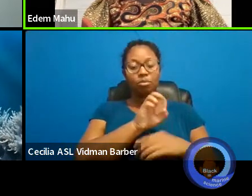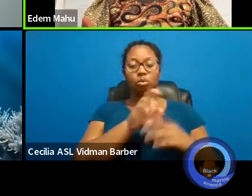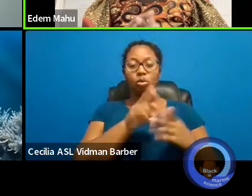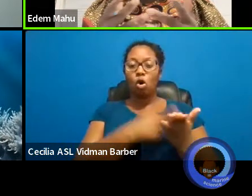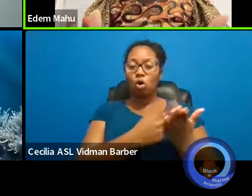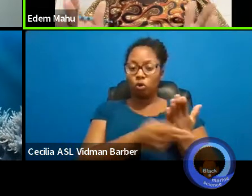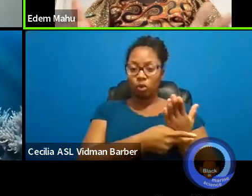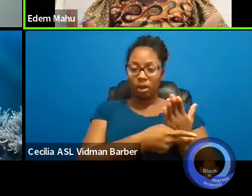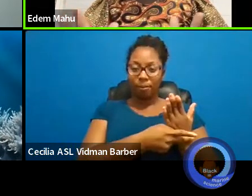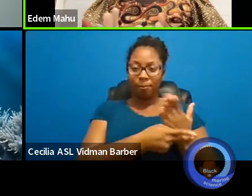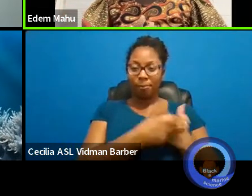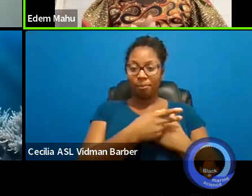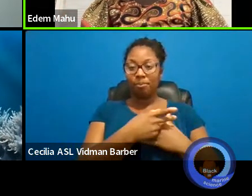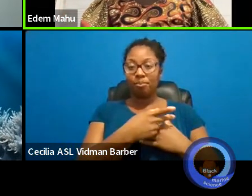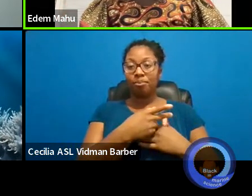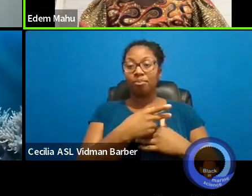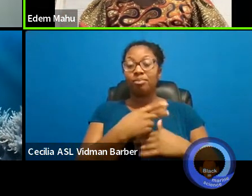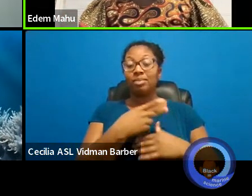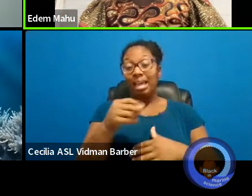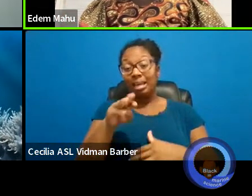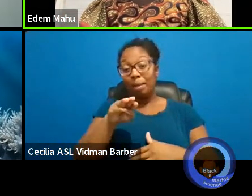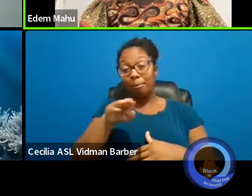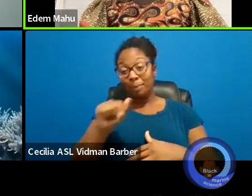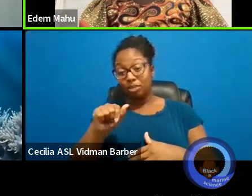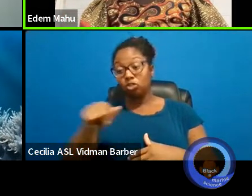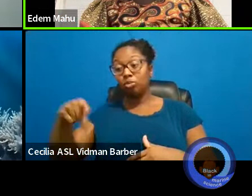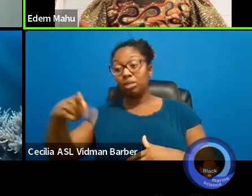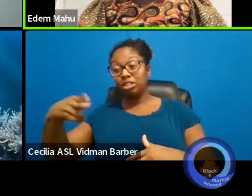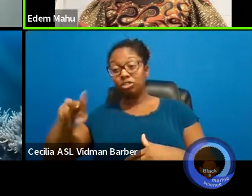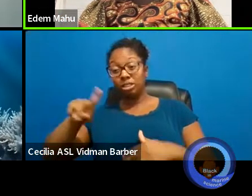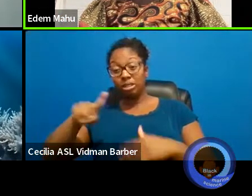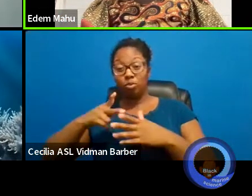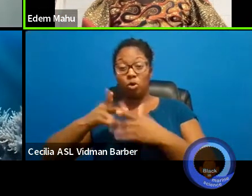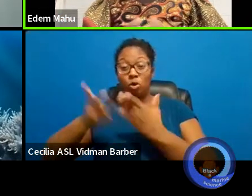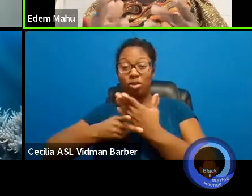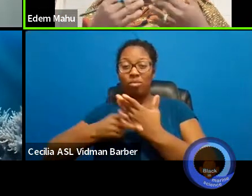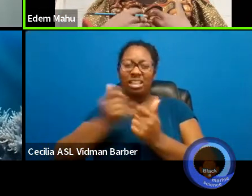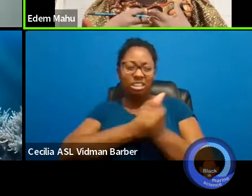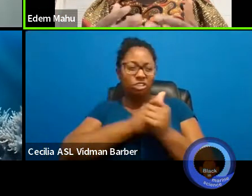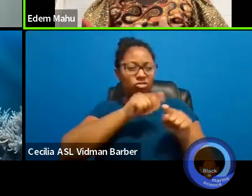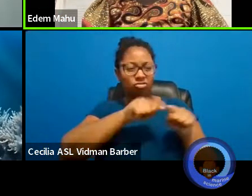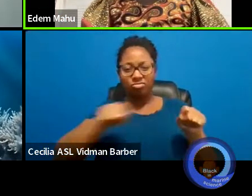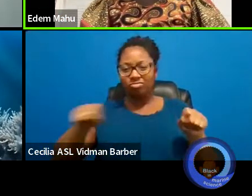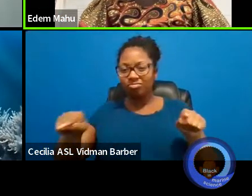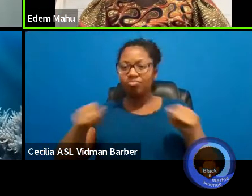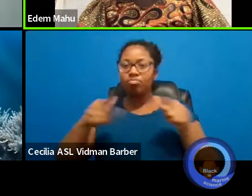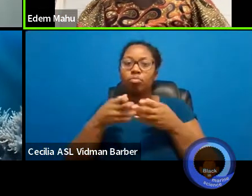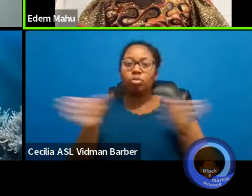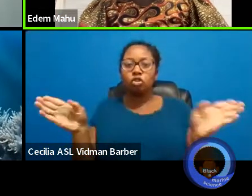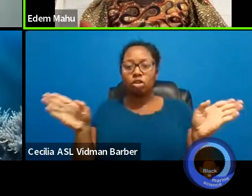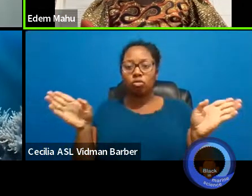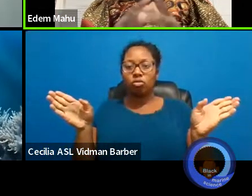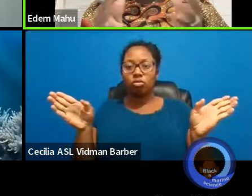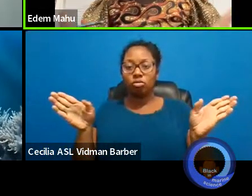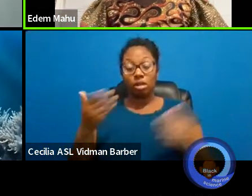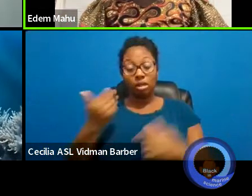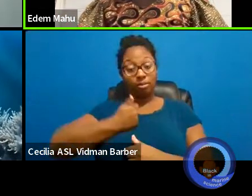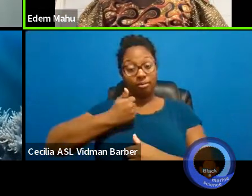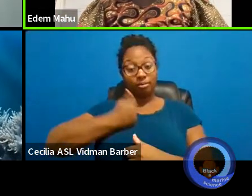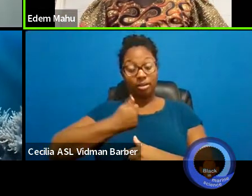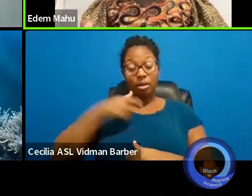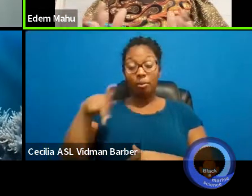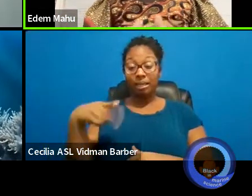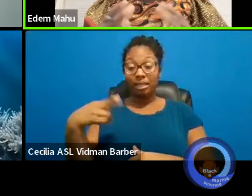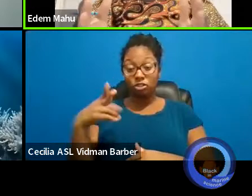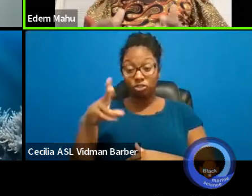program, and also master's and PhD programs in marine science. So I have a degree, a PhD degree in